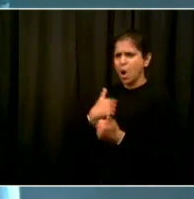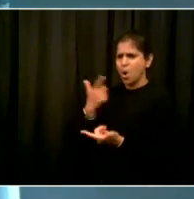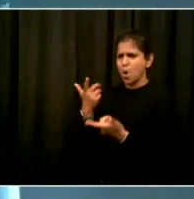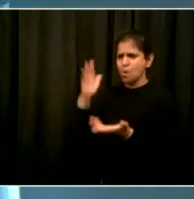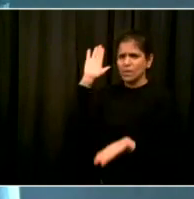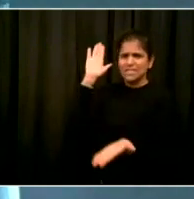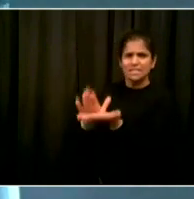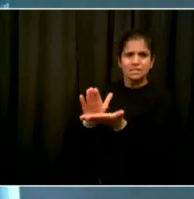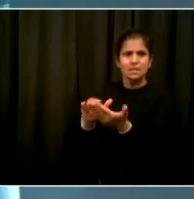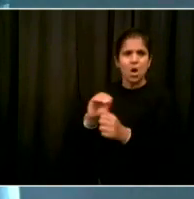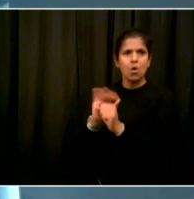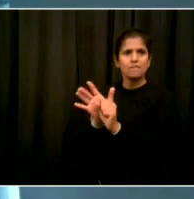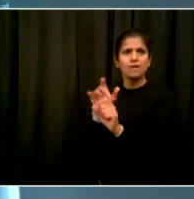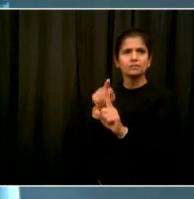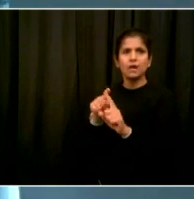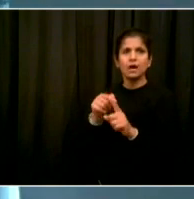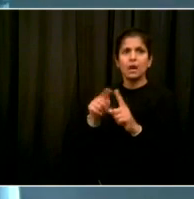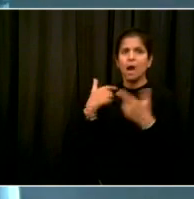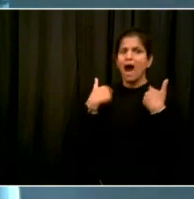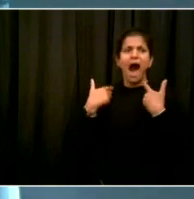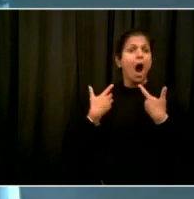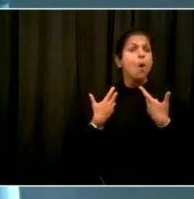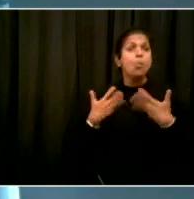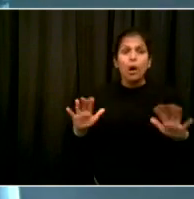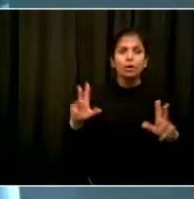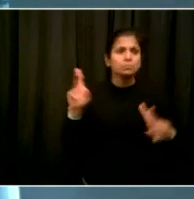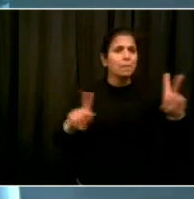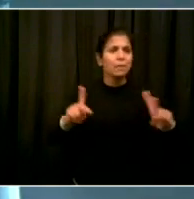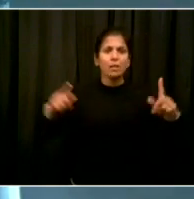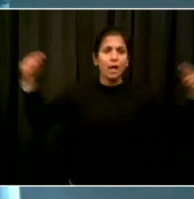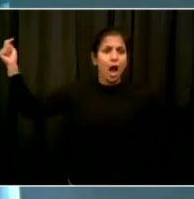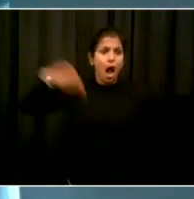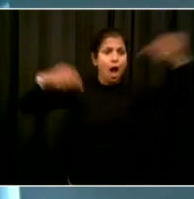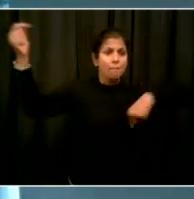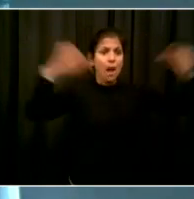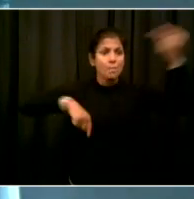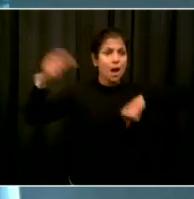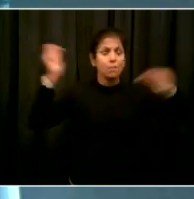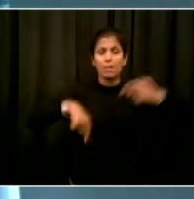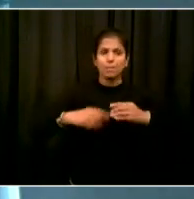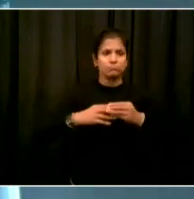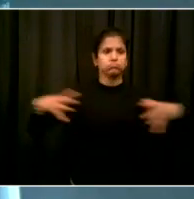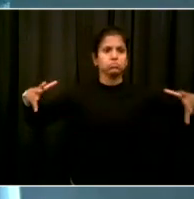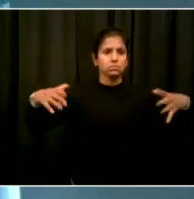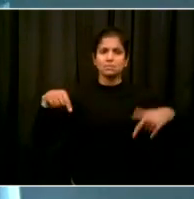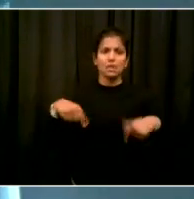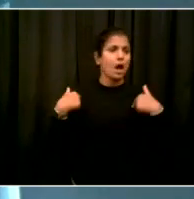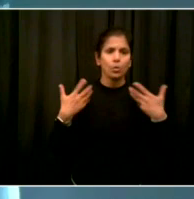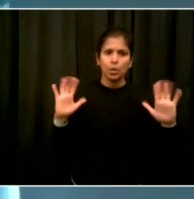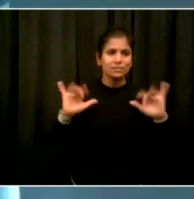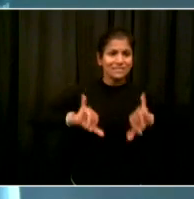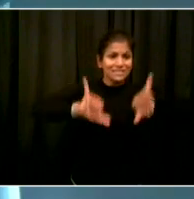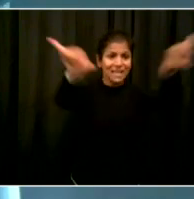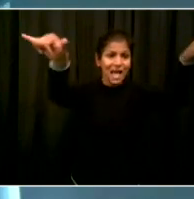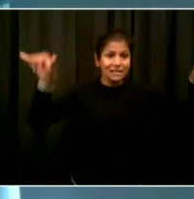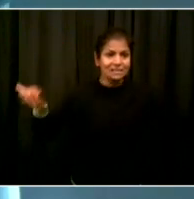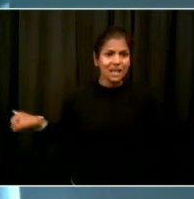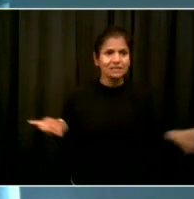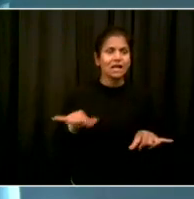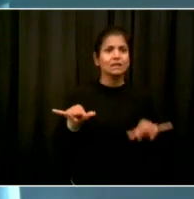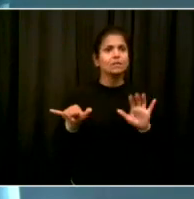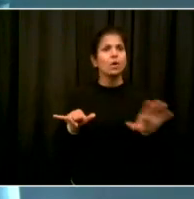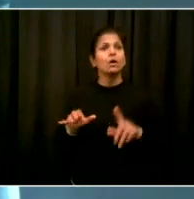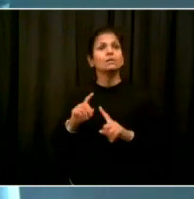see a lot of smaller cases associated with various different indoor settings, whether it's people going to work, people